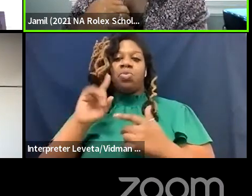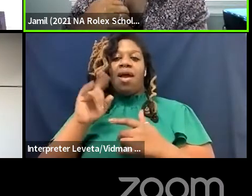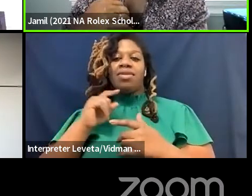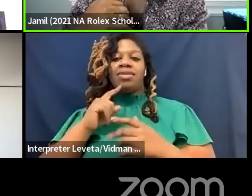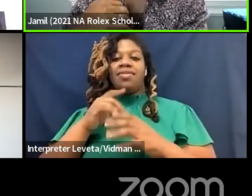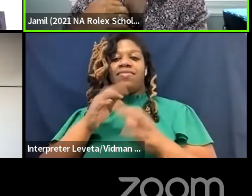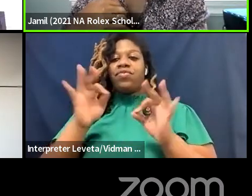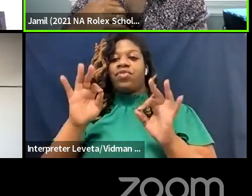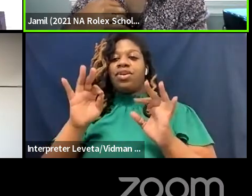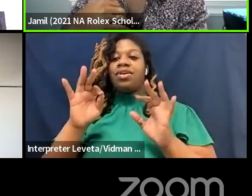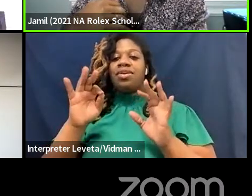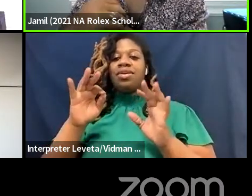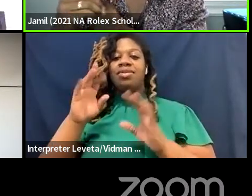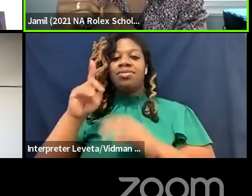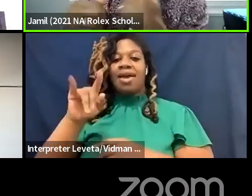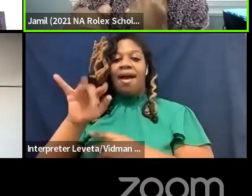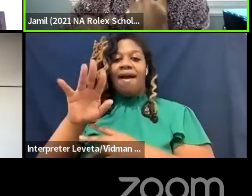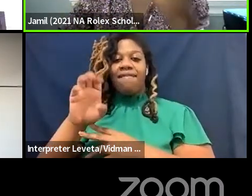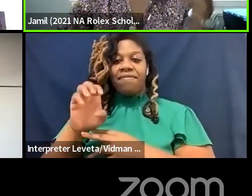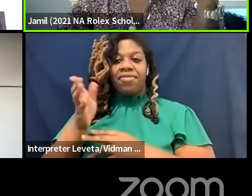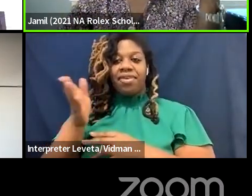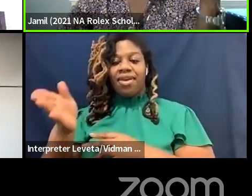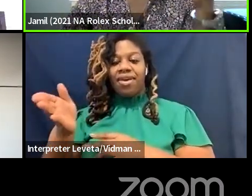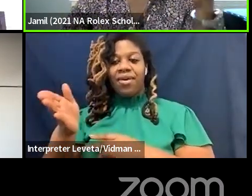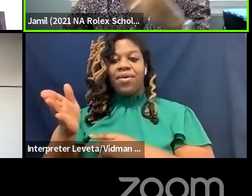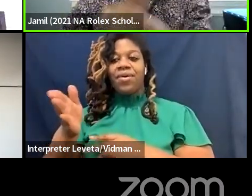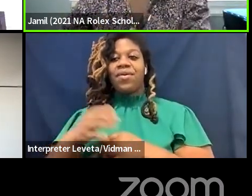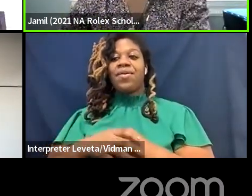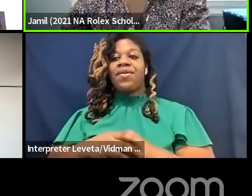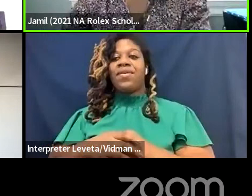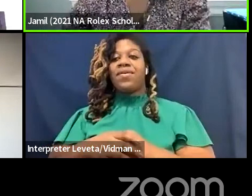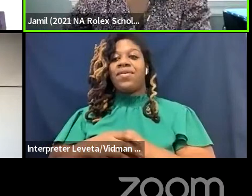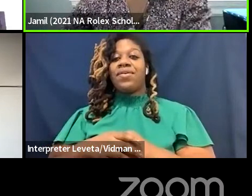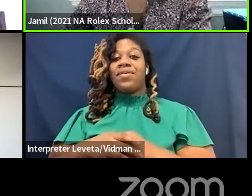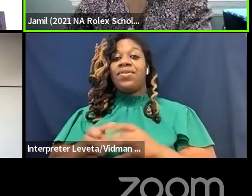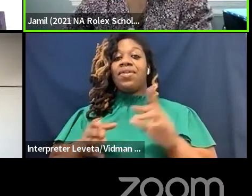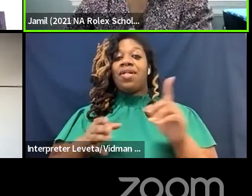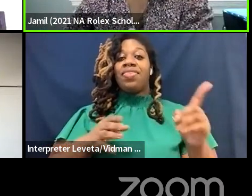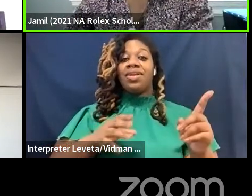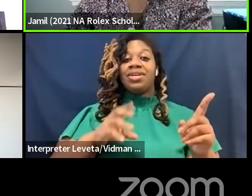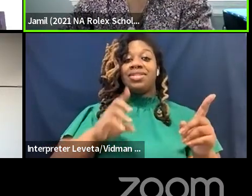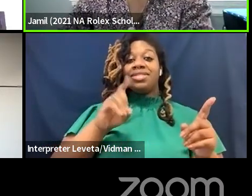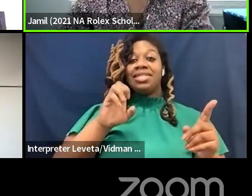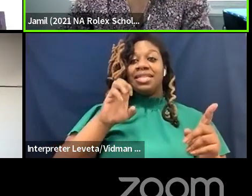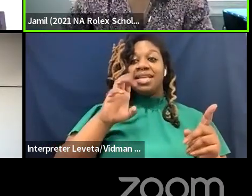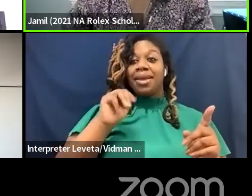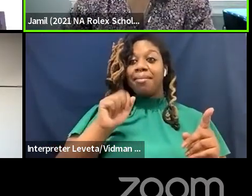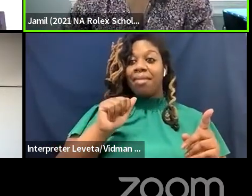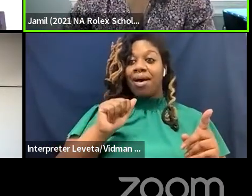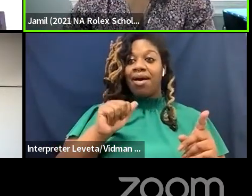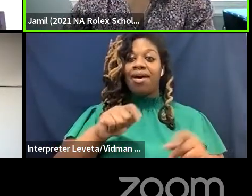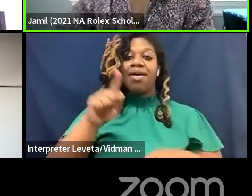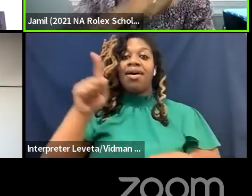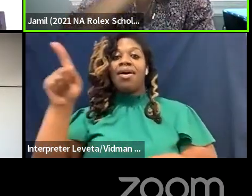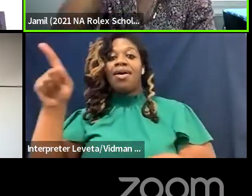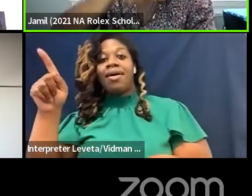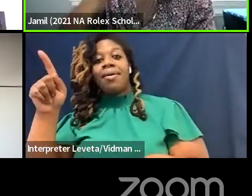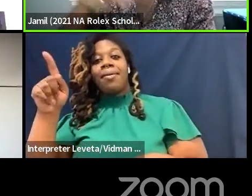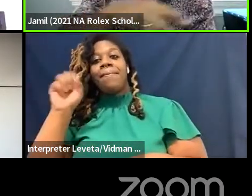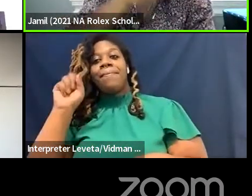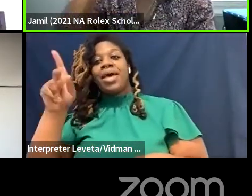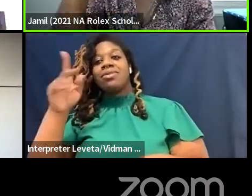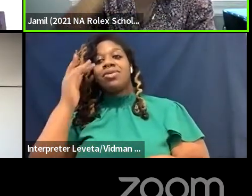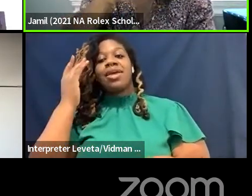stuff. Then went to DEMA, then back to California, and now I'm back in Florida. So